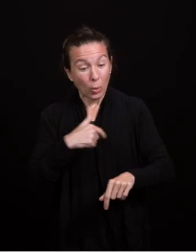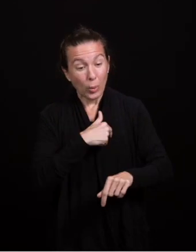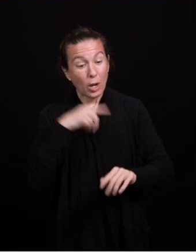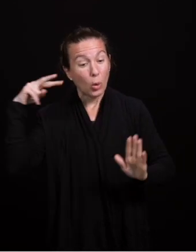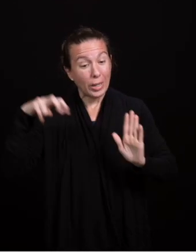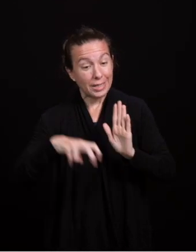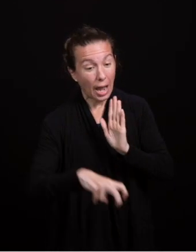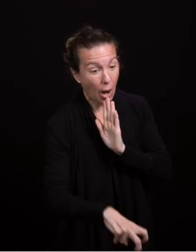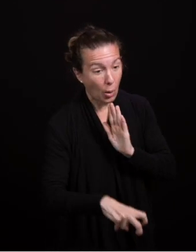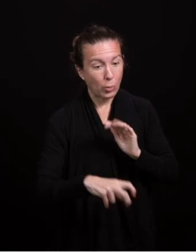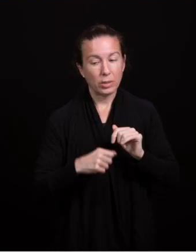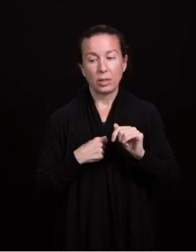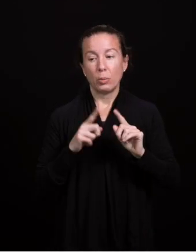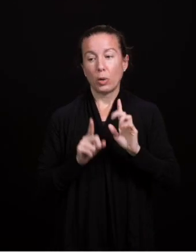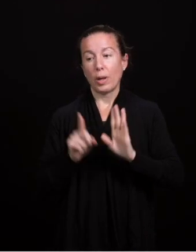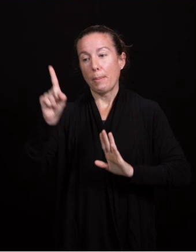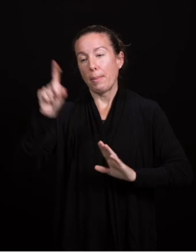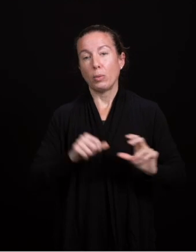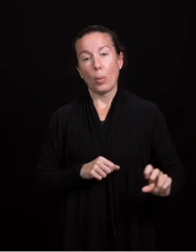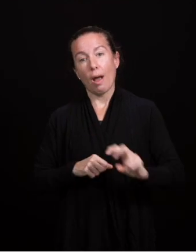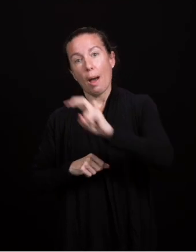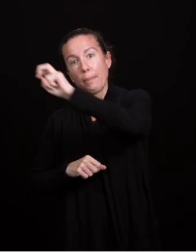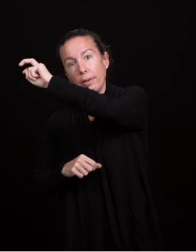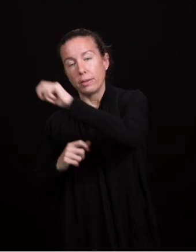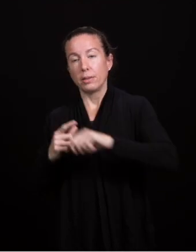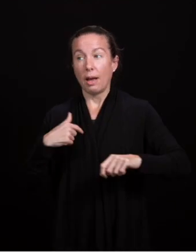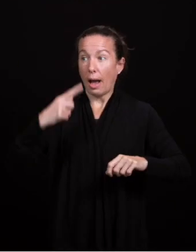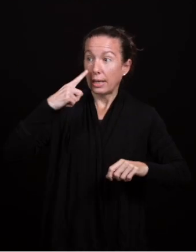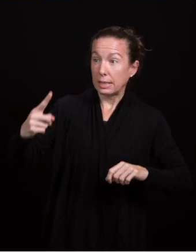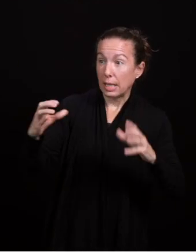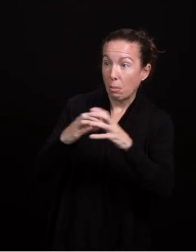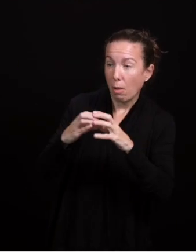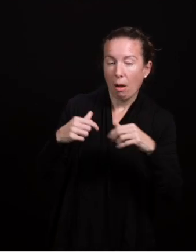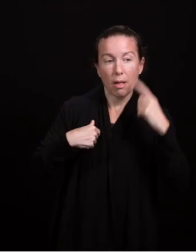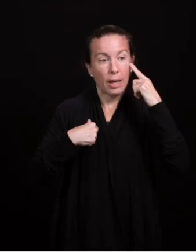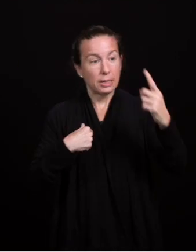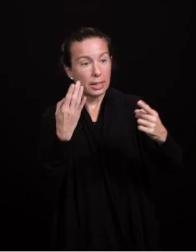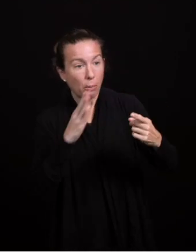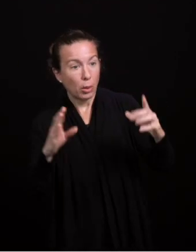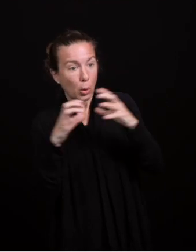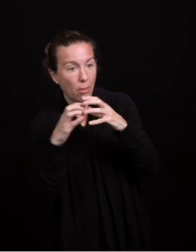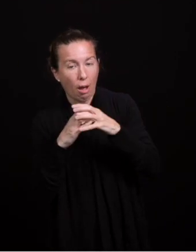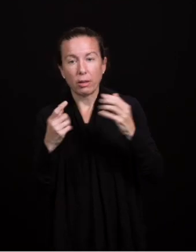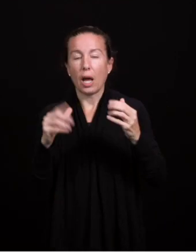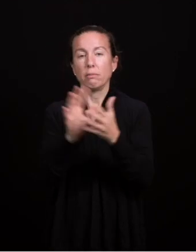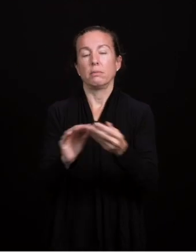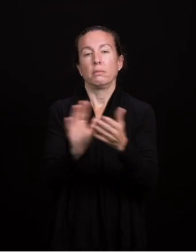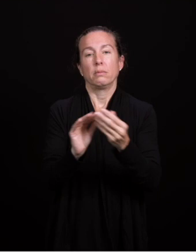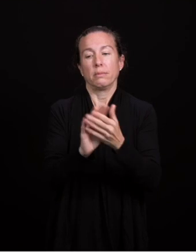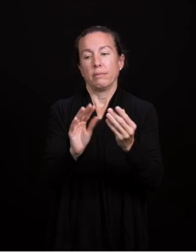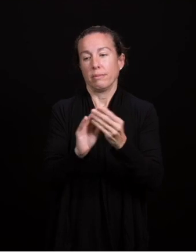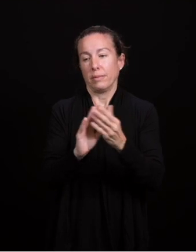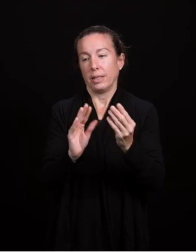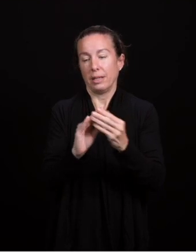the stairs. We're going up, up, up, up the stairs. I see a ball. I see a blue ball. Literally to the point where I was tired